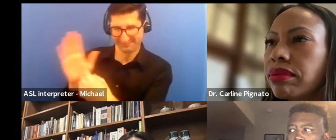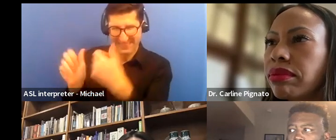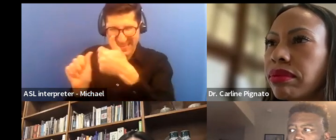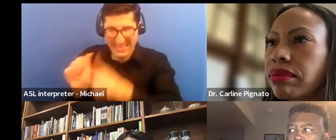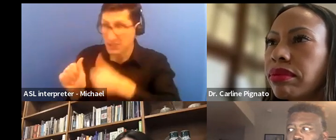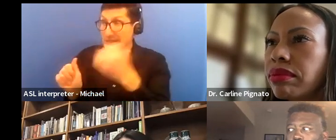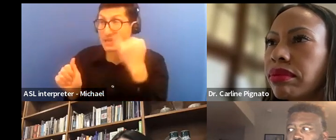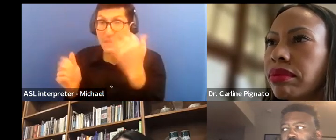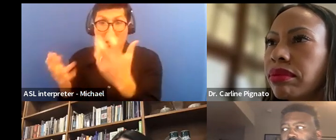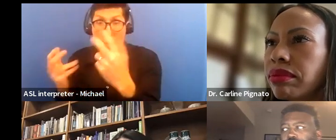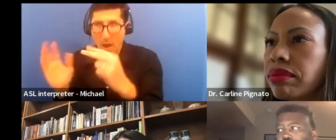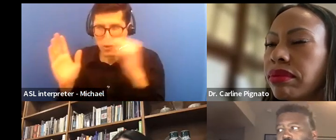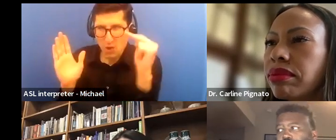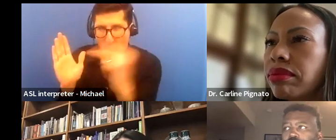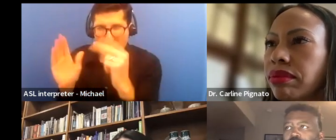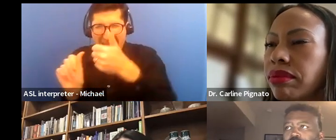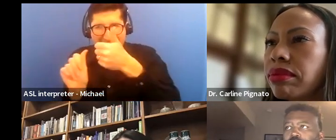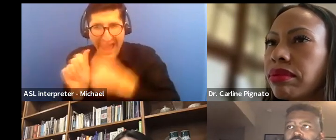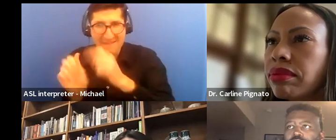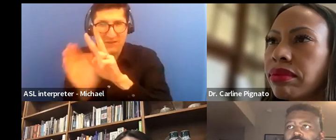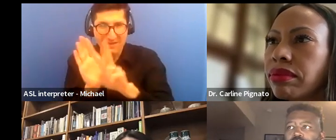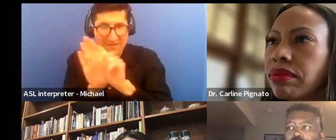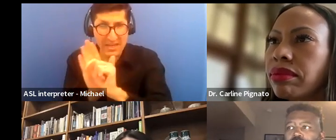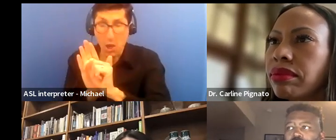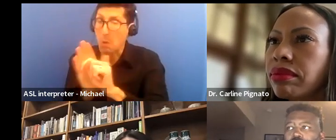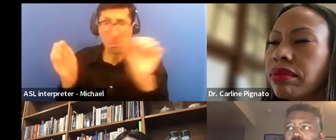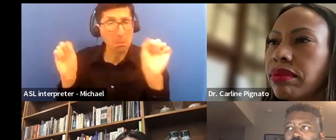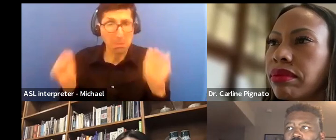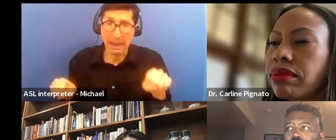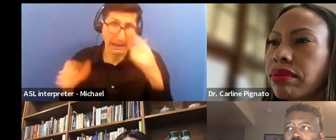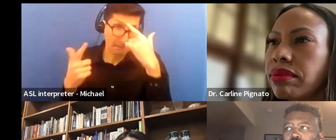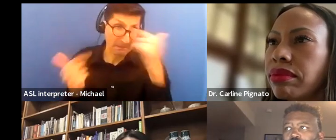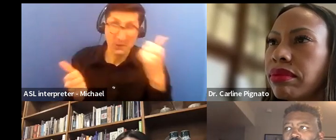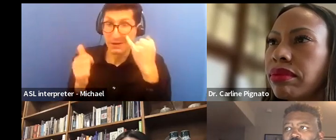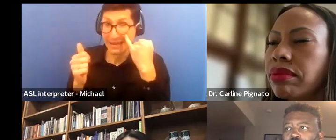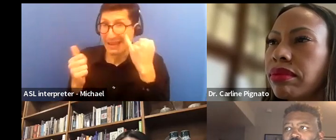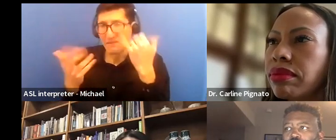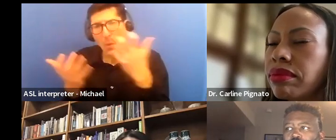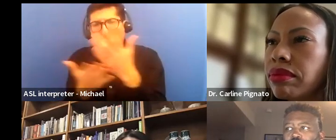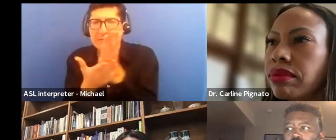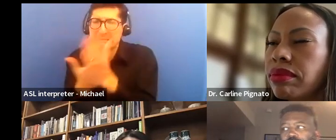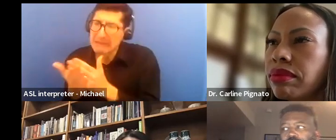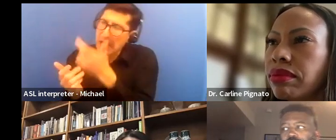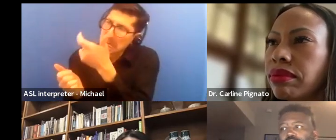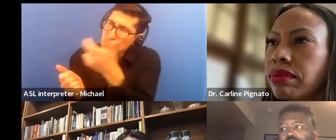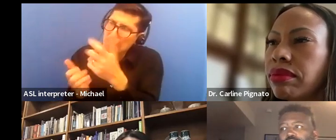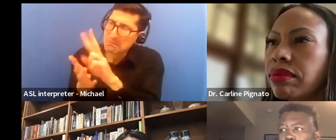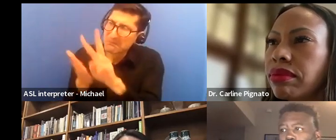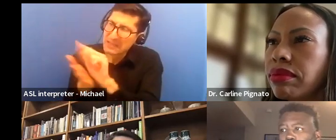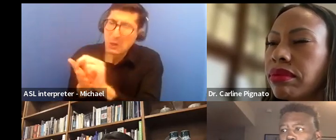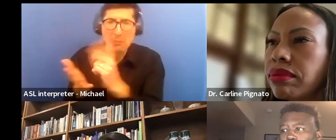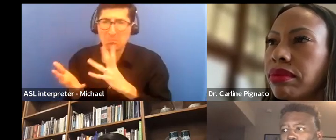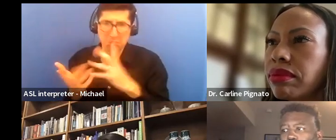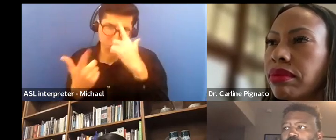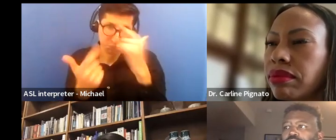every candidate's video, you may. If you don't want to look at all the videos, just pick the ones you want, but they'll be available to everyone to look at all of them. But yes, we have an